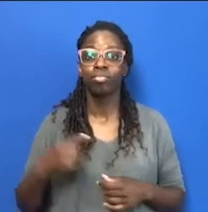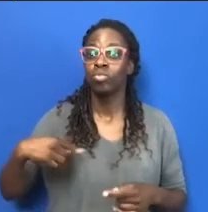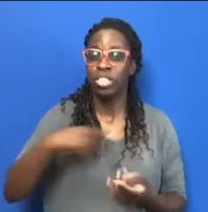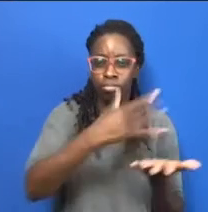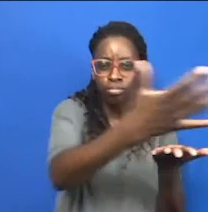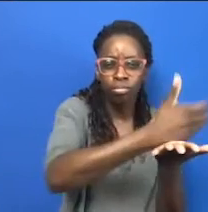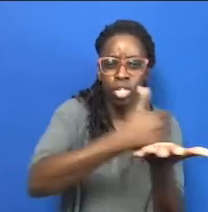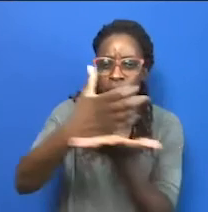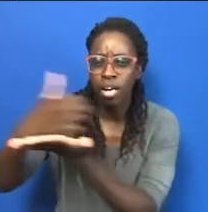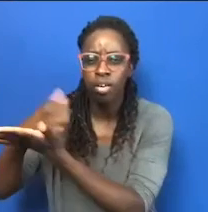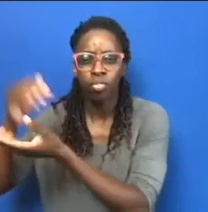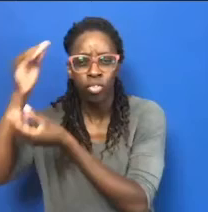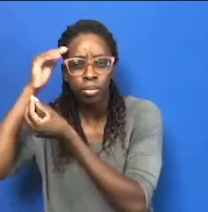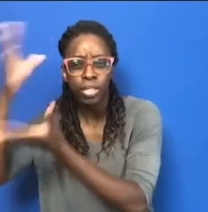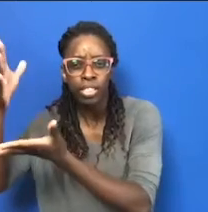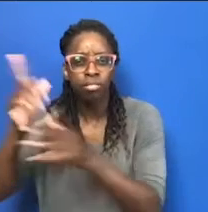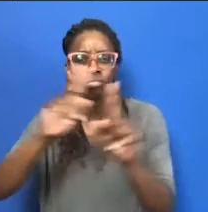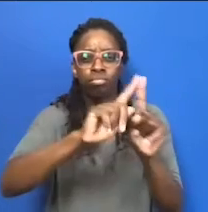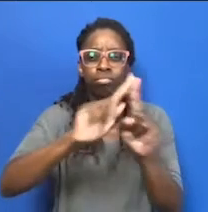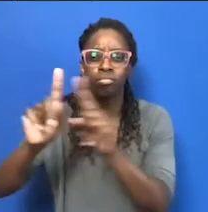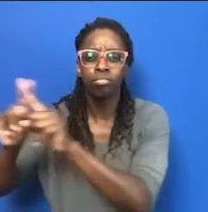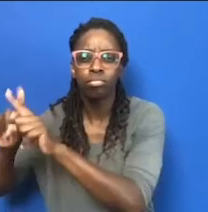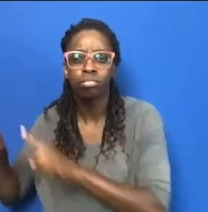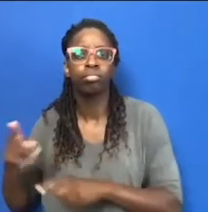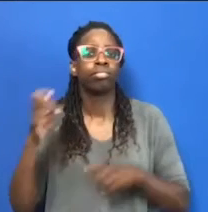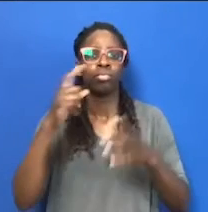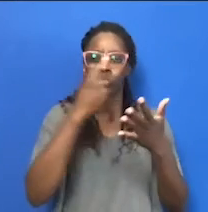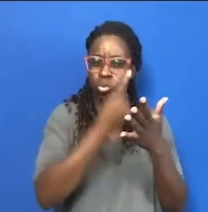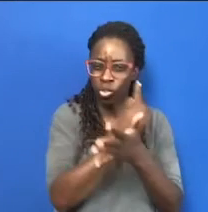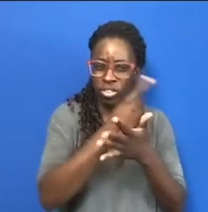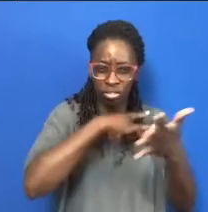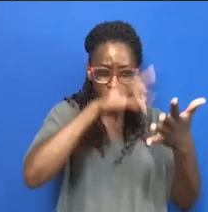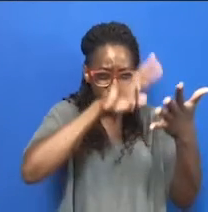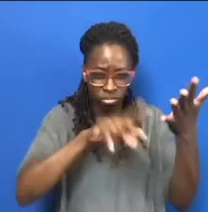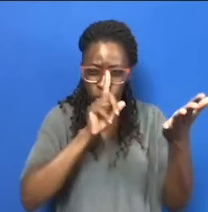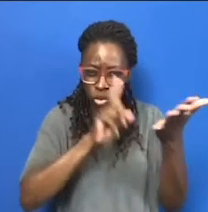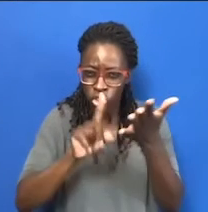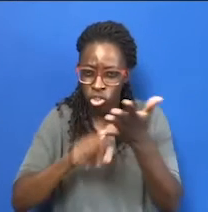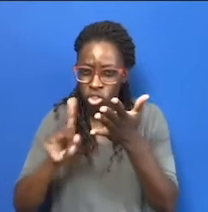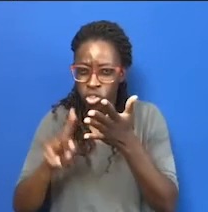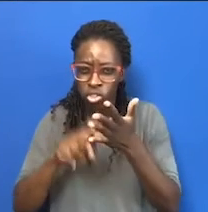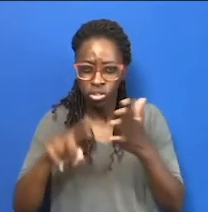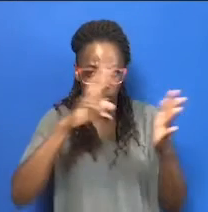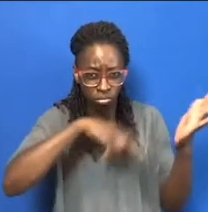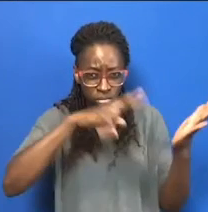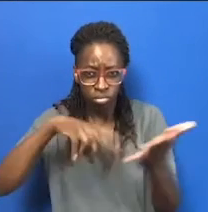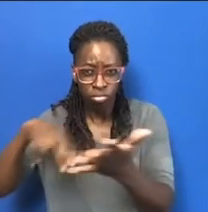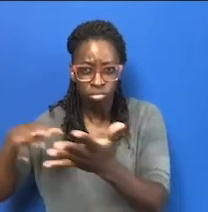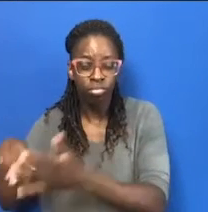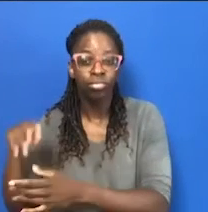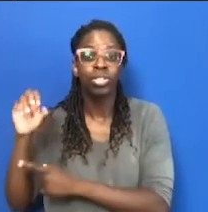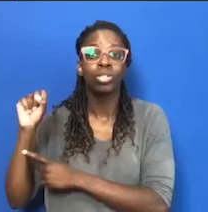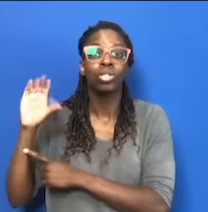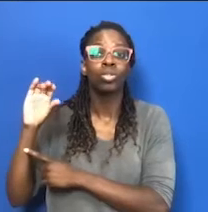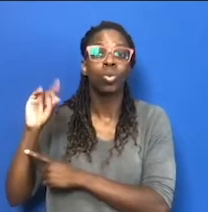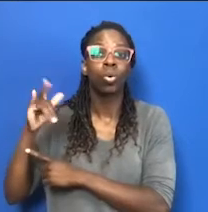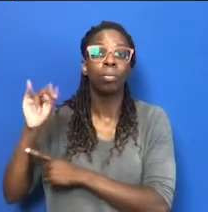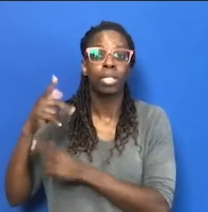an extensive systematic review of the research called a scoping review to see what we could